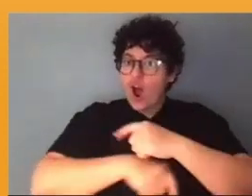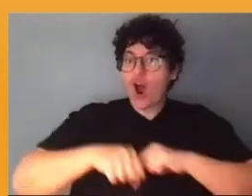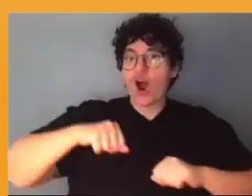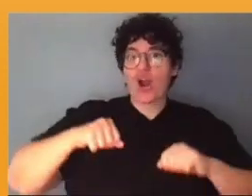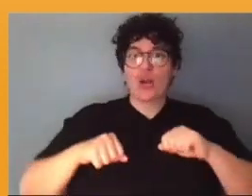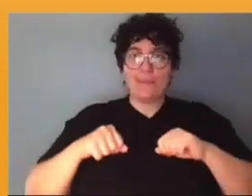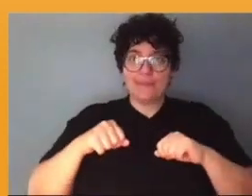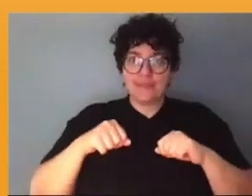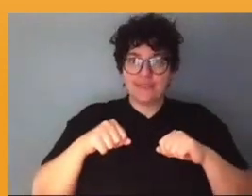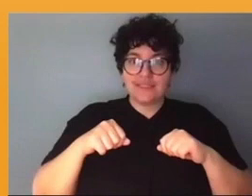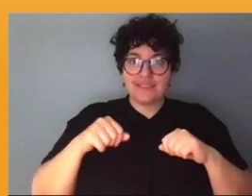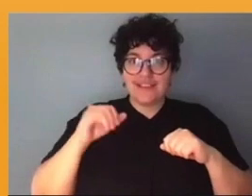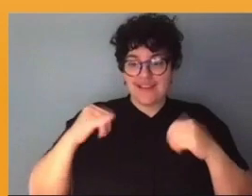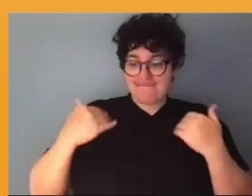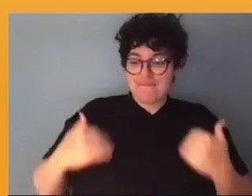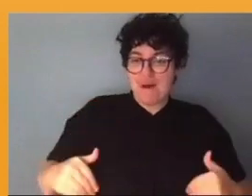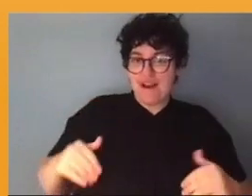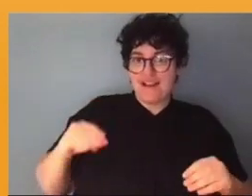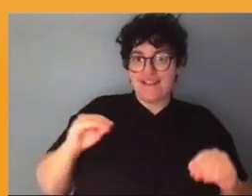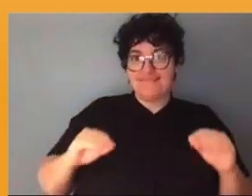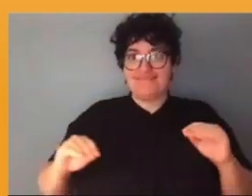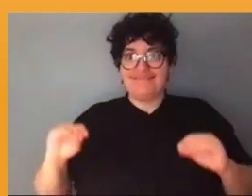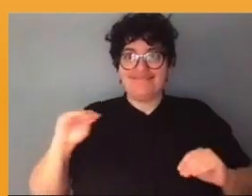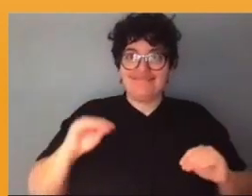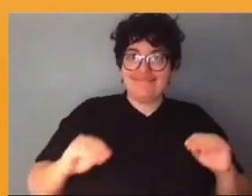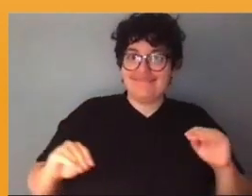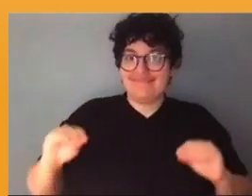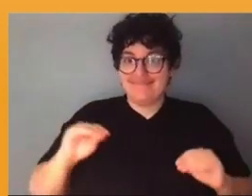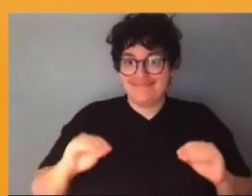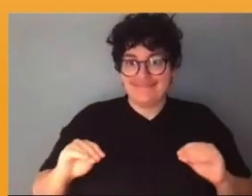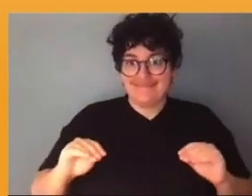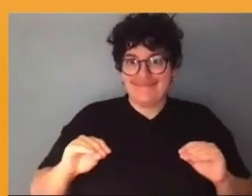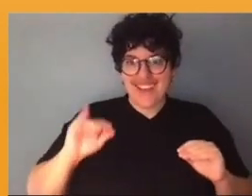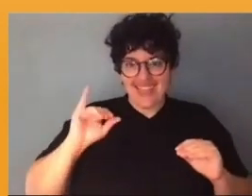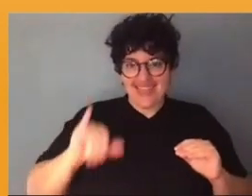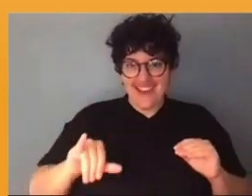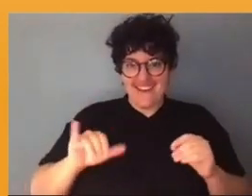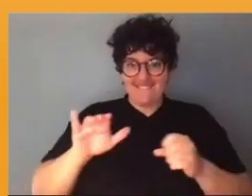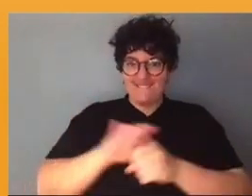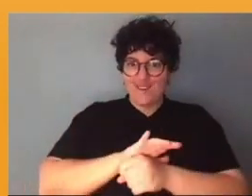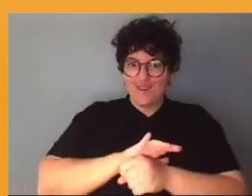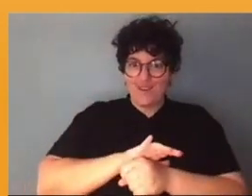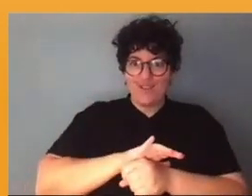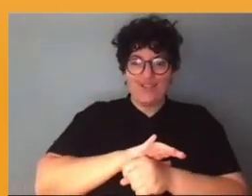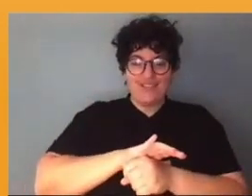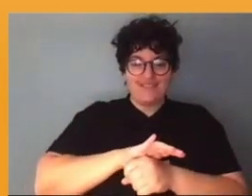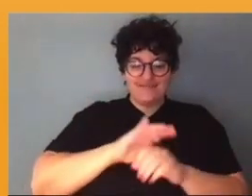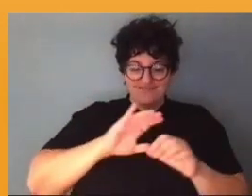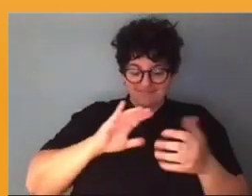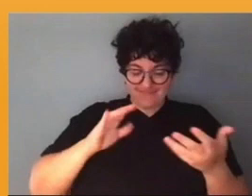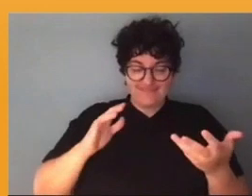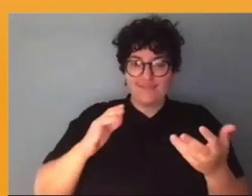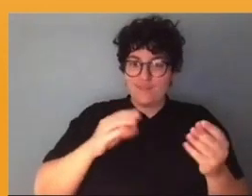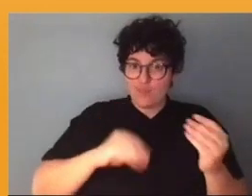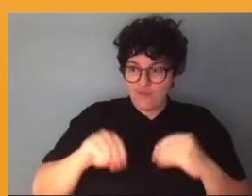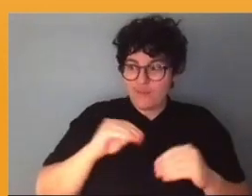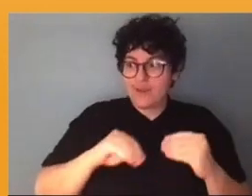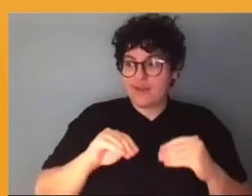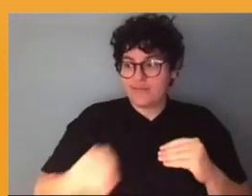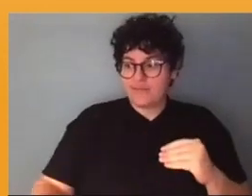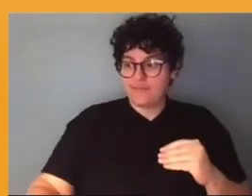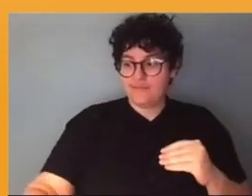that entirety of movement and that entirety of gesture, the hands, we call them dola hasta. So in